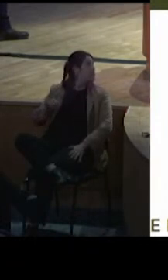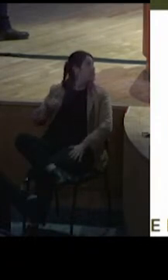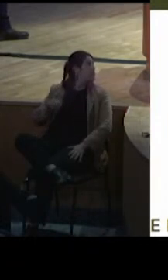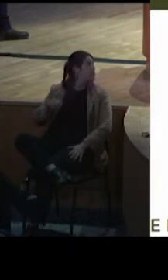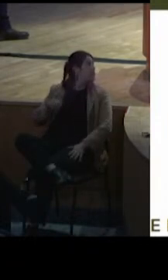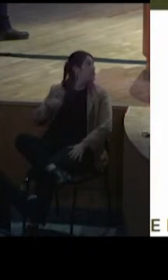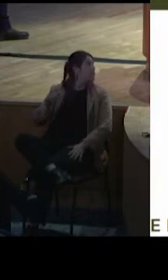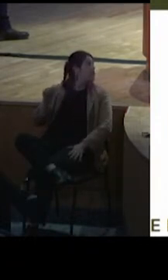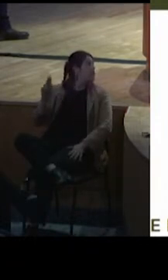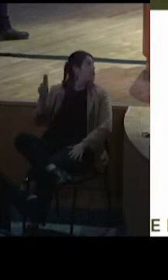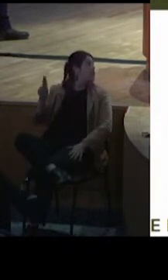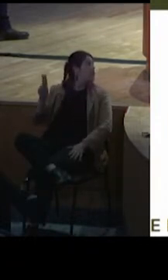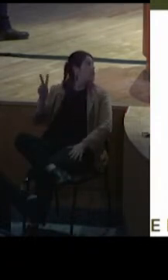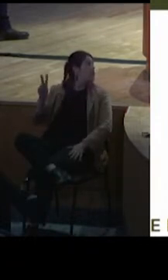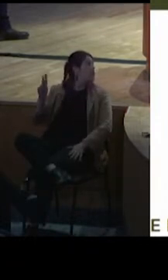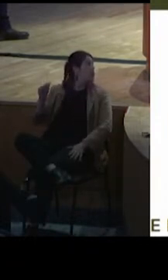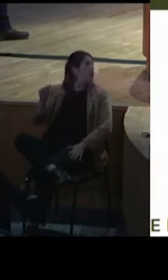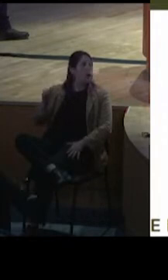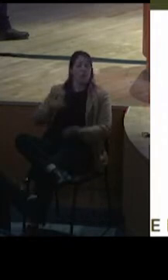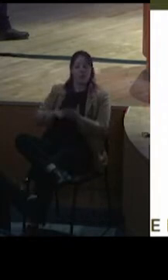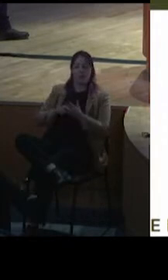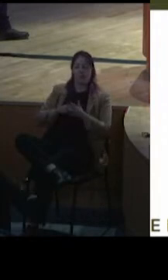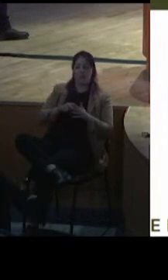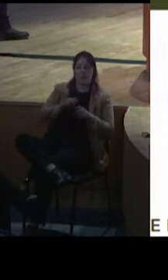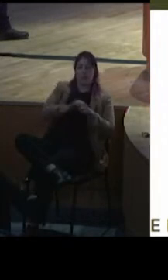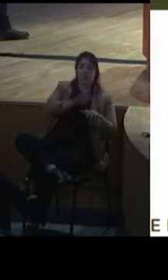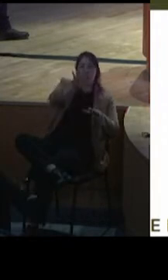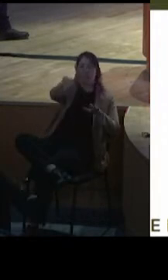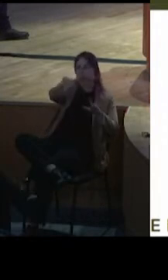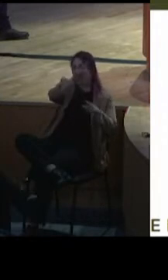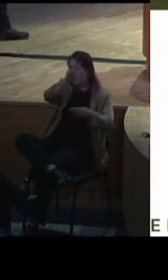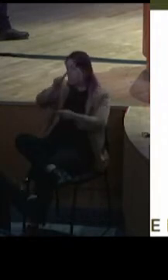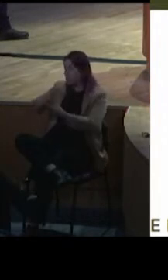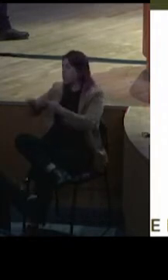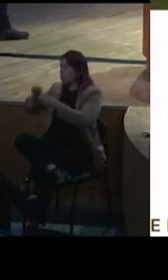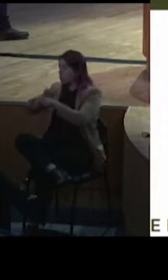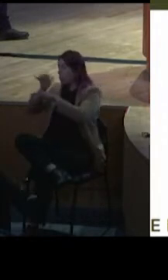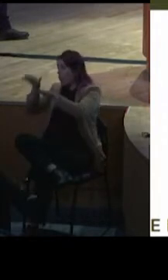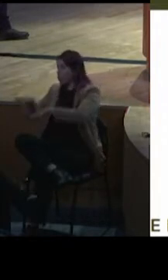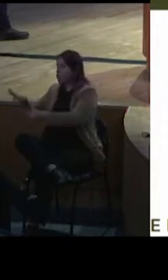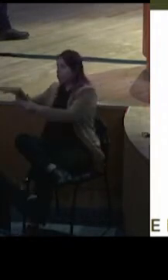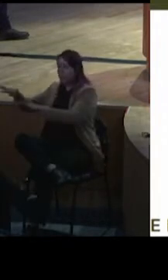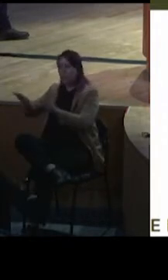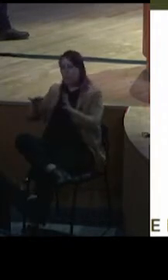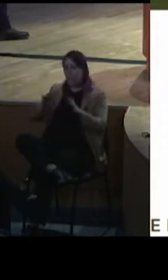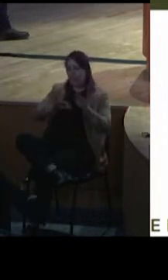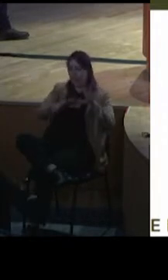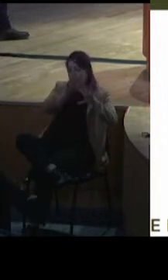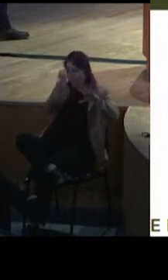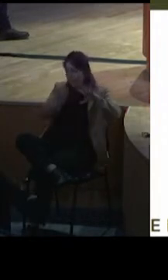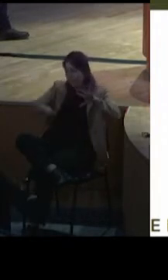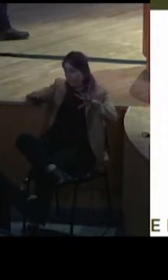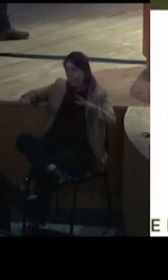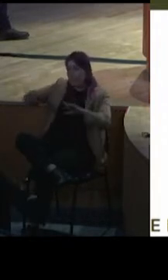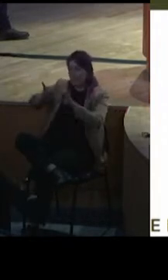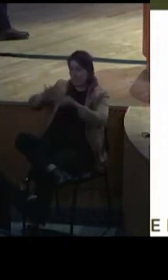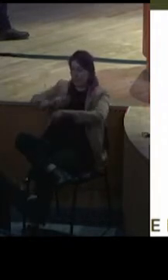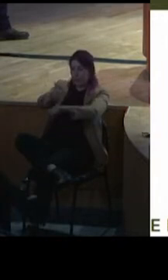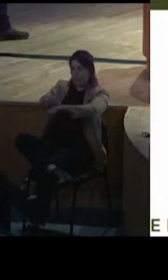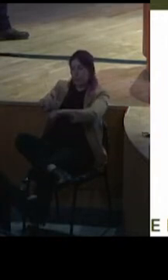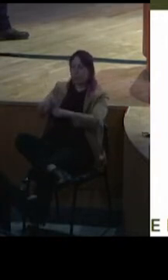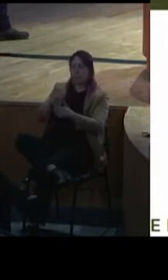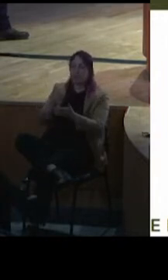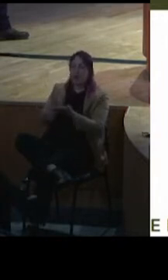stretches from the mountain to the ocean. It was a land division that was designed for a couple different reasons. One was to kind of manage